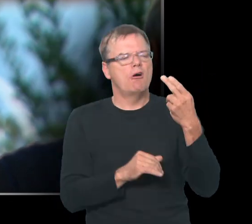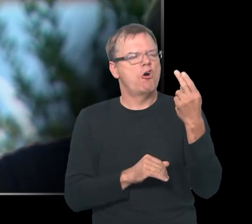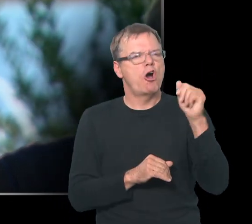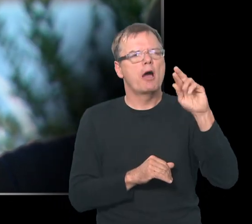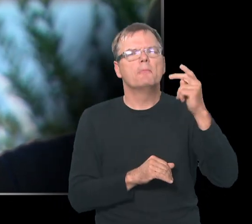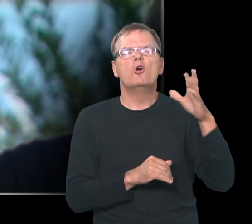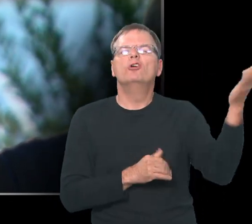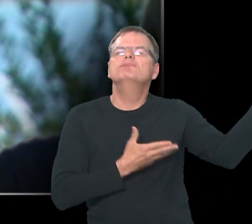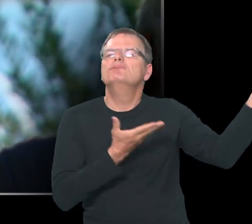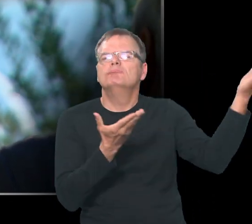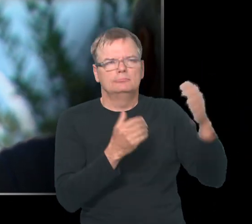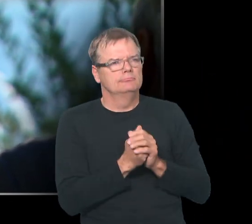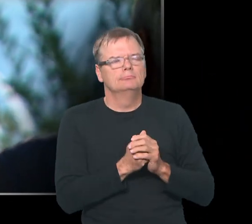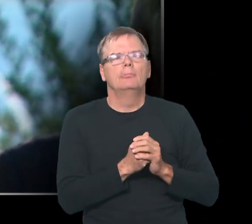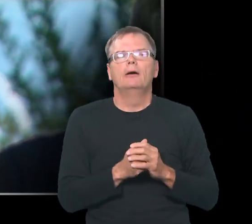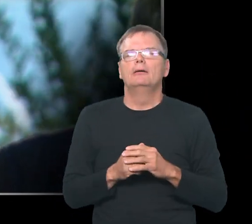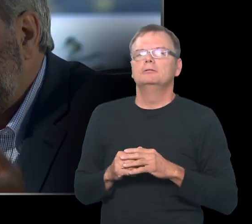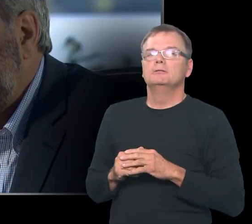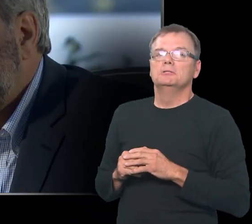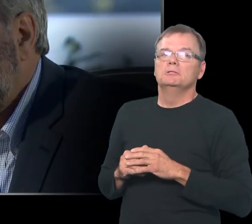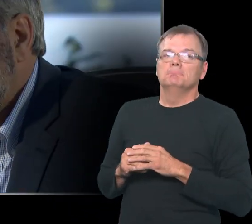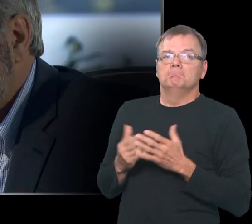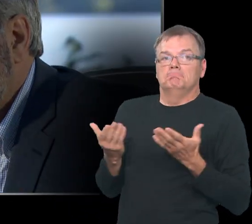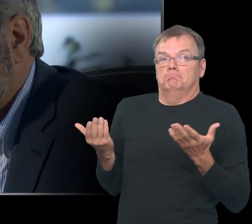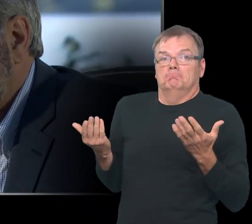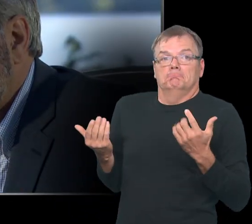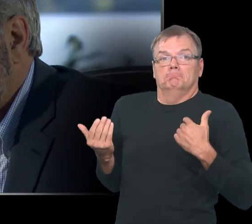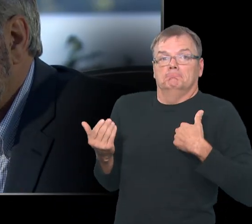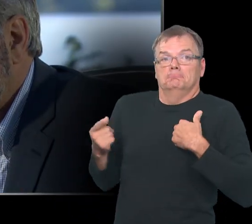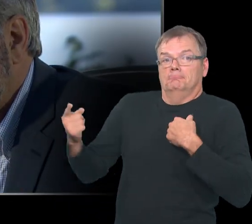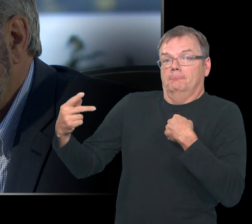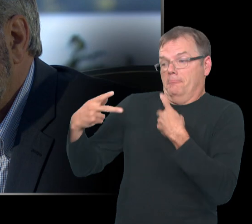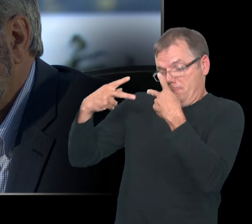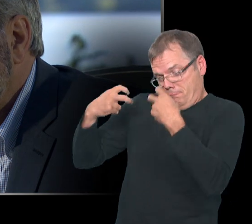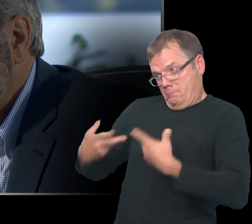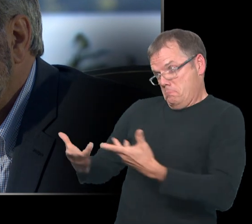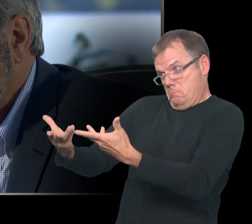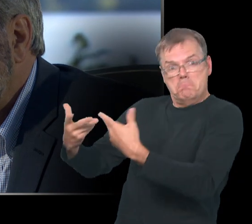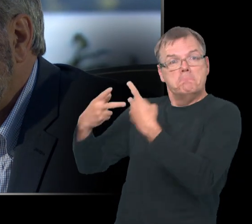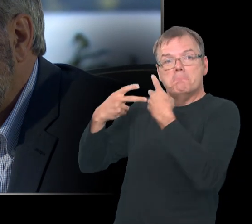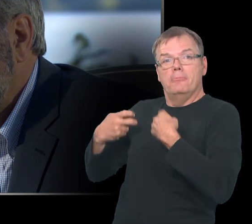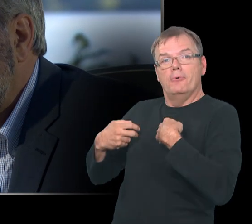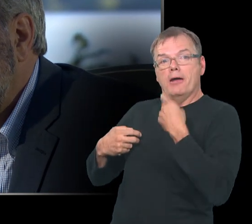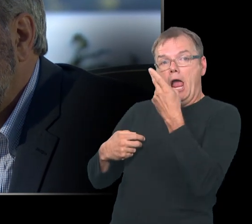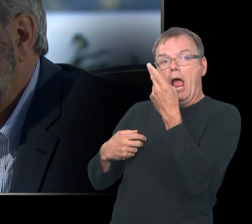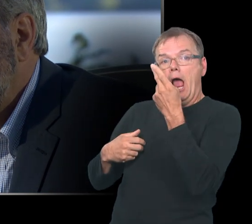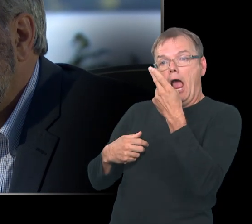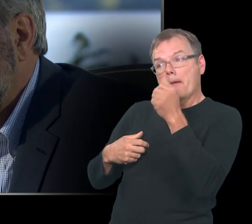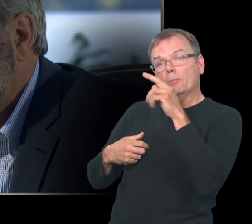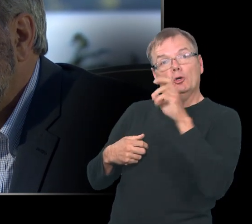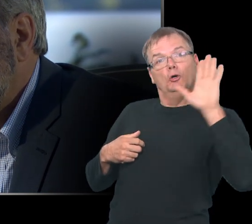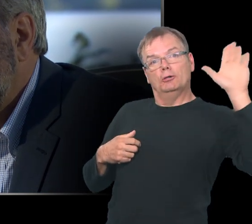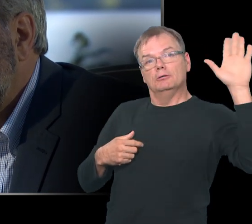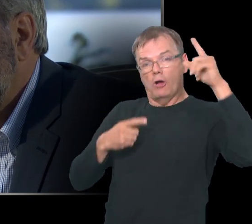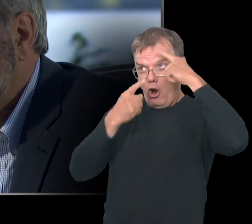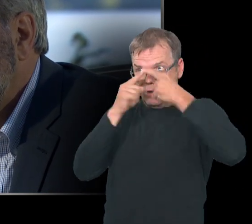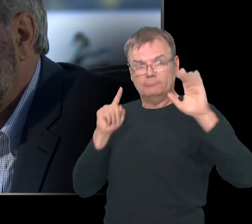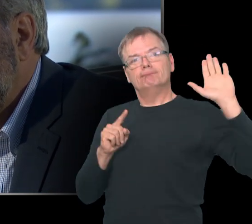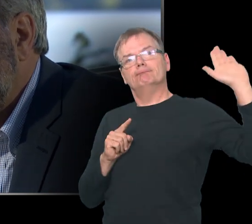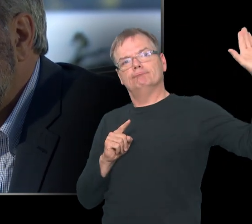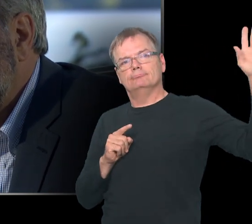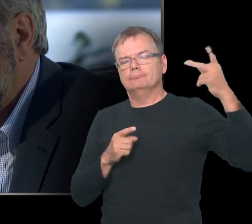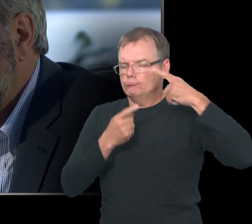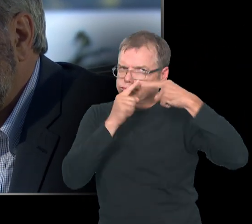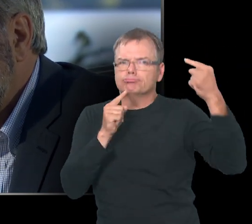Stephen Harper? I would have to ask you to become the pundit for the analysis of Mr. Harper. I know that he's my adversary and I face